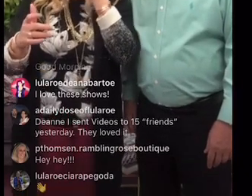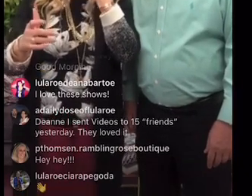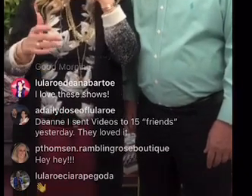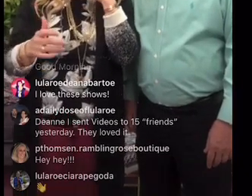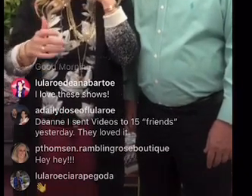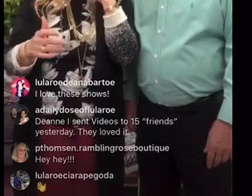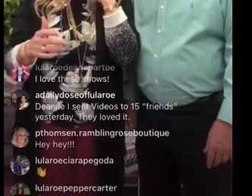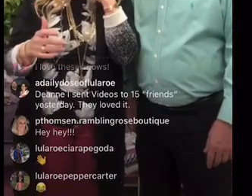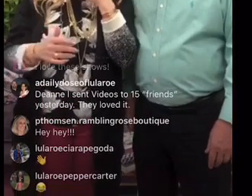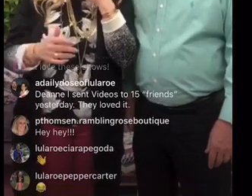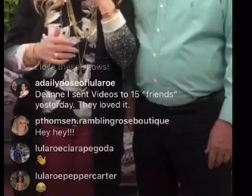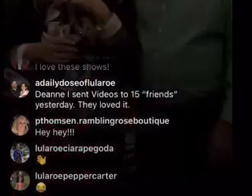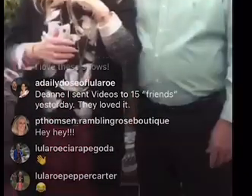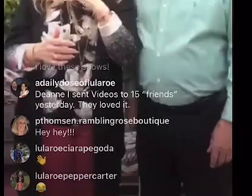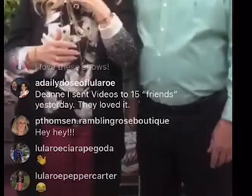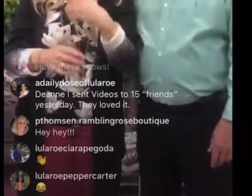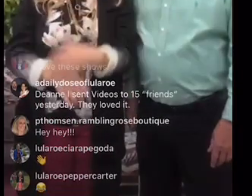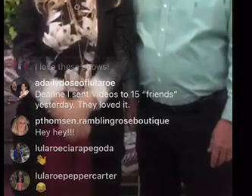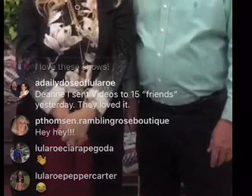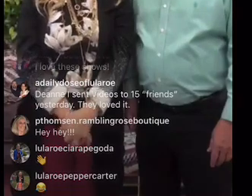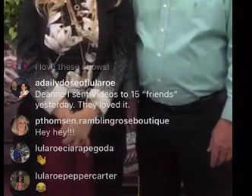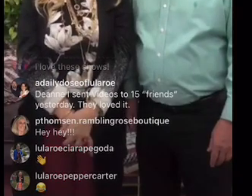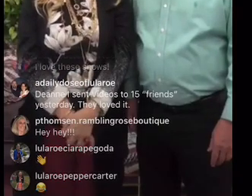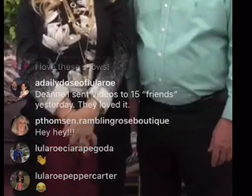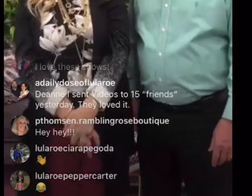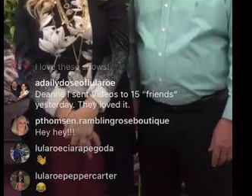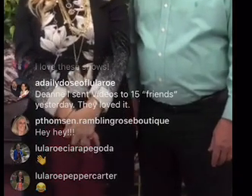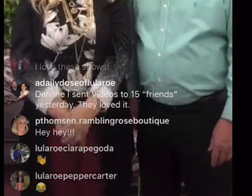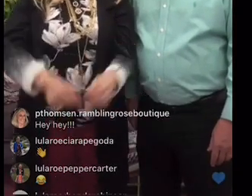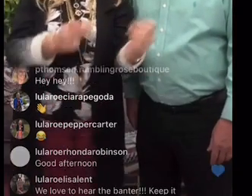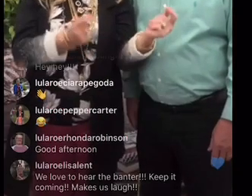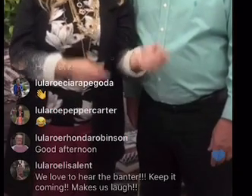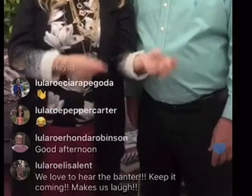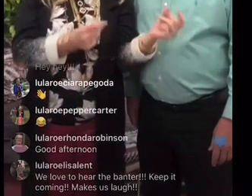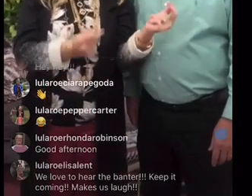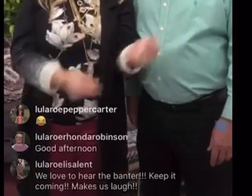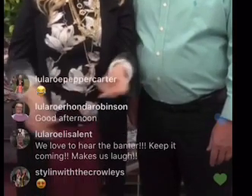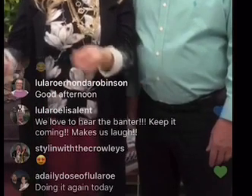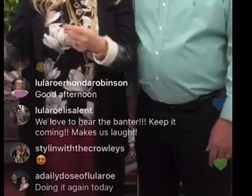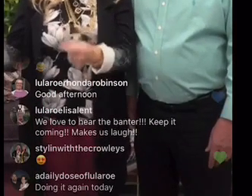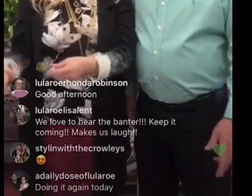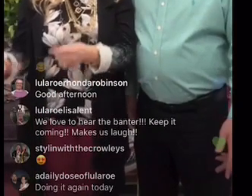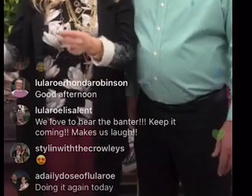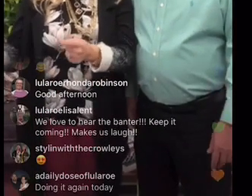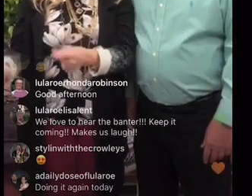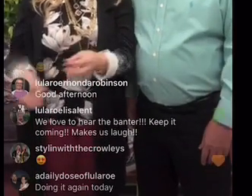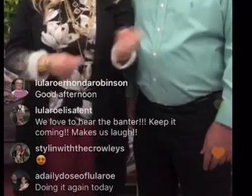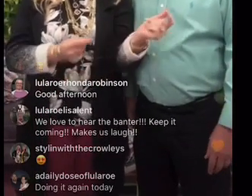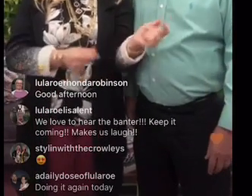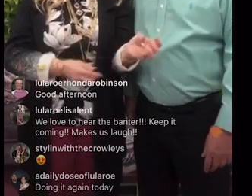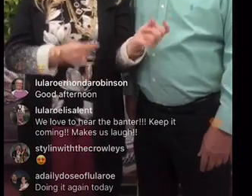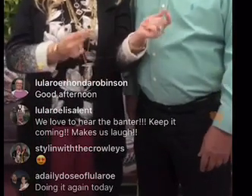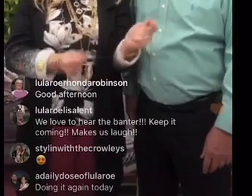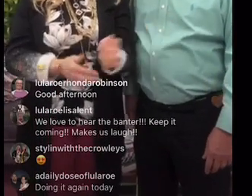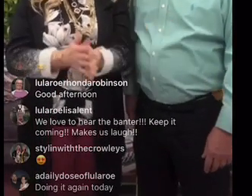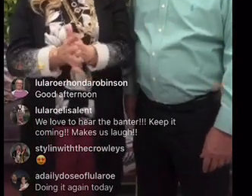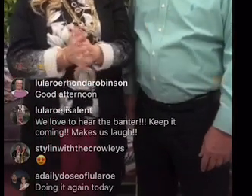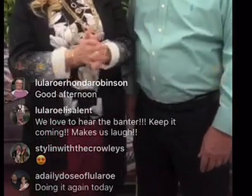moment. Got to get Sabrina to try it again. Sabrina, try it one more time.